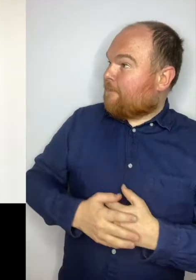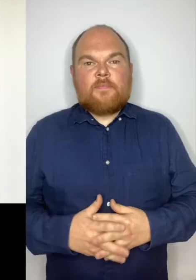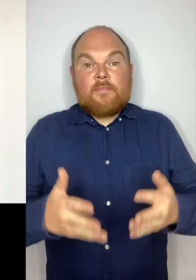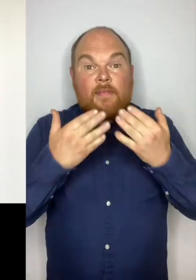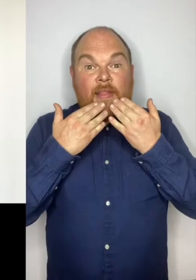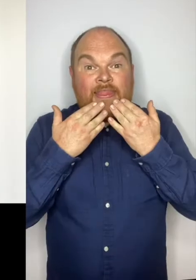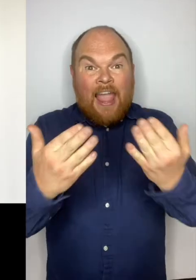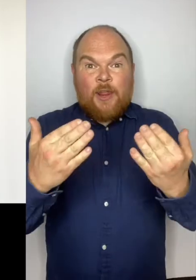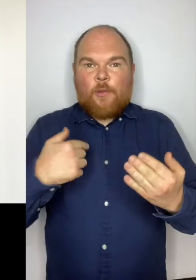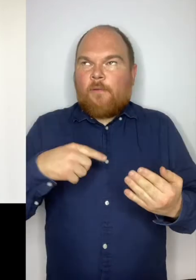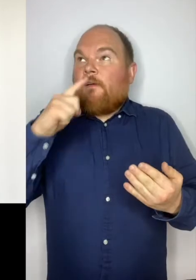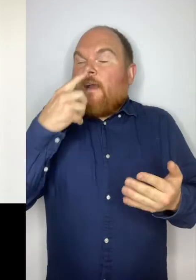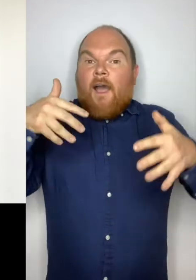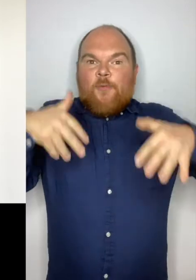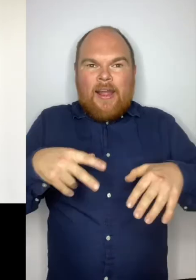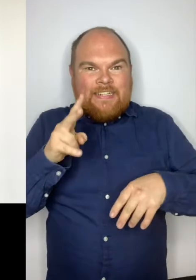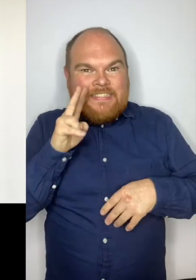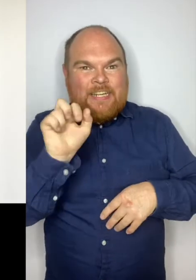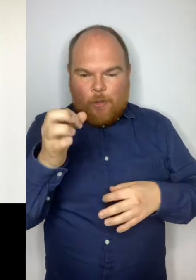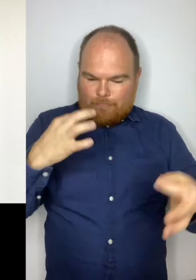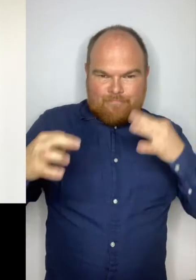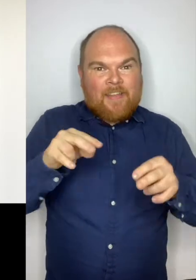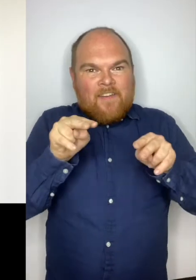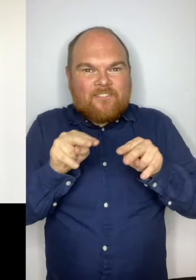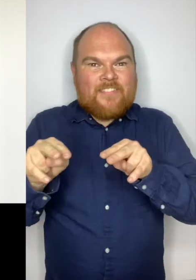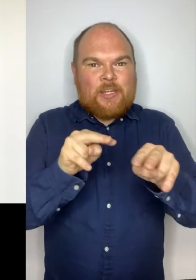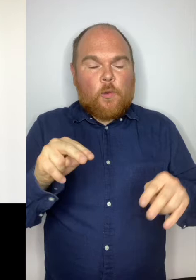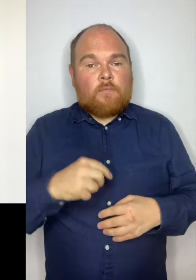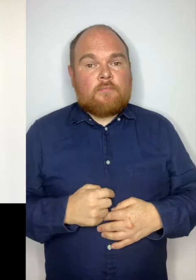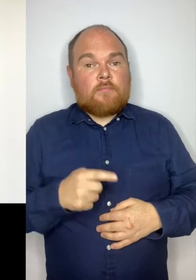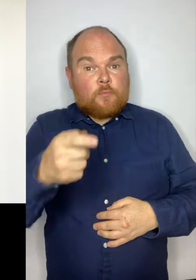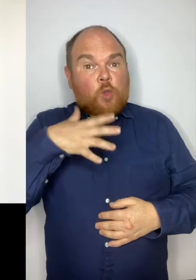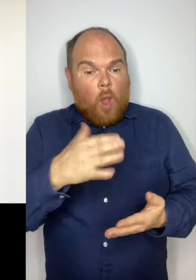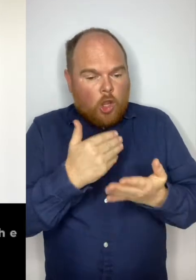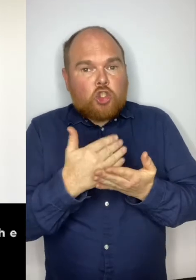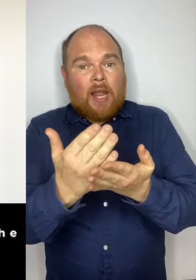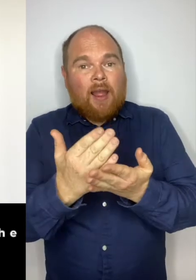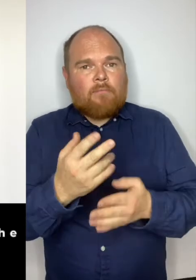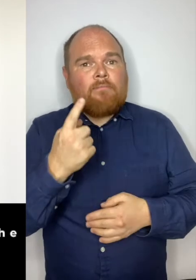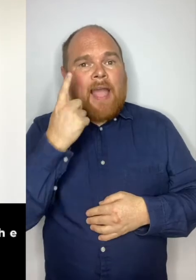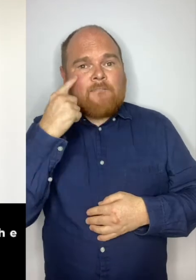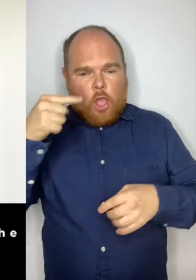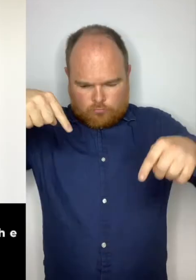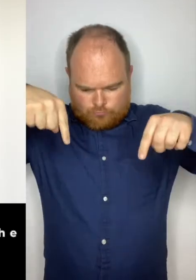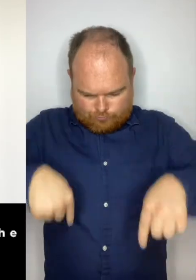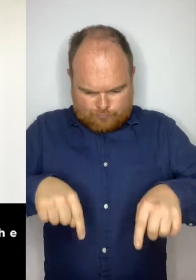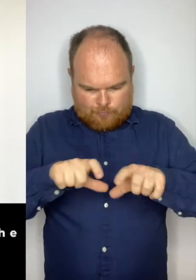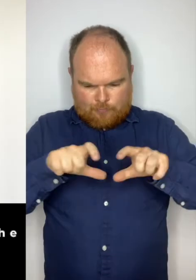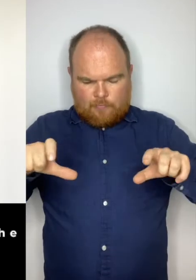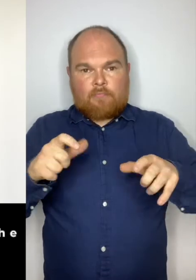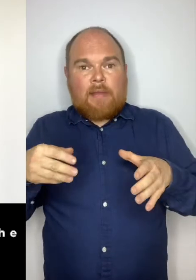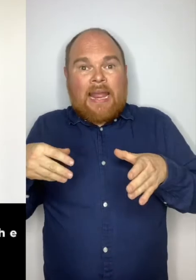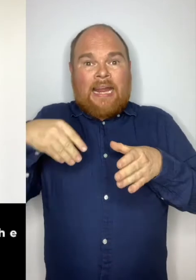Thank you. We can't wait to see your lockdown Dada-inspired performances. To share the video of your performance with